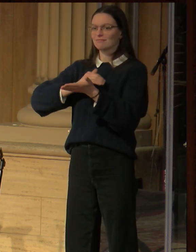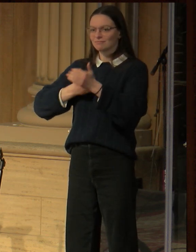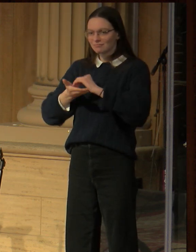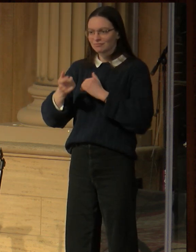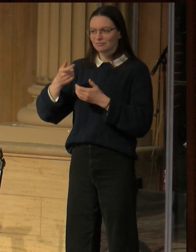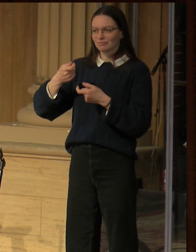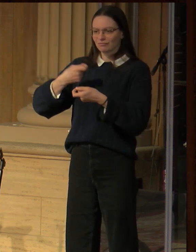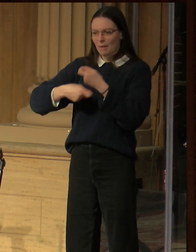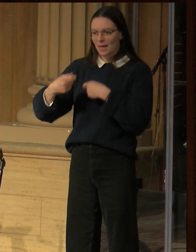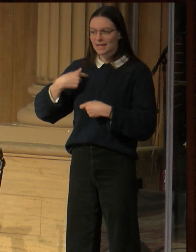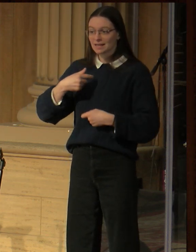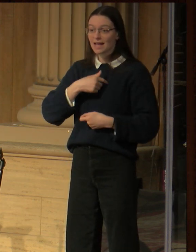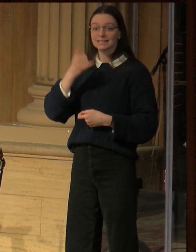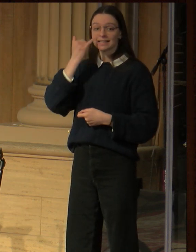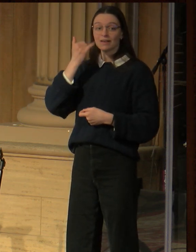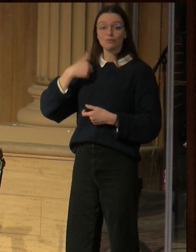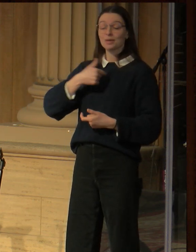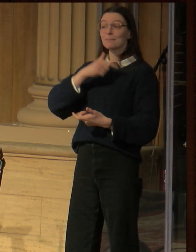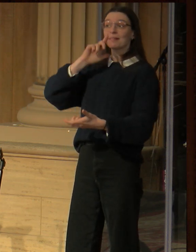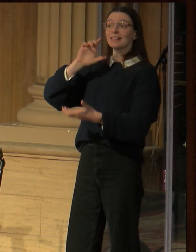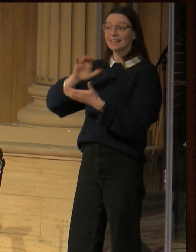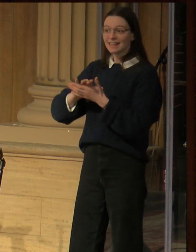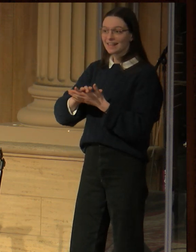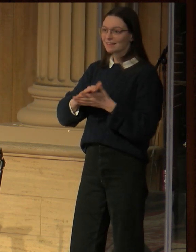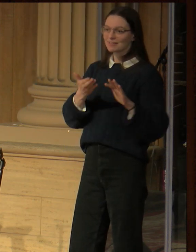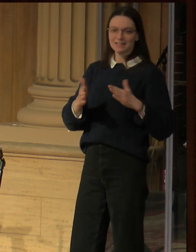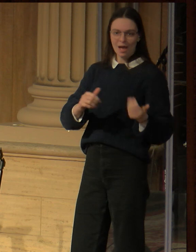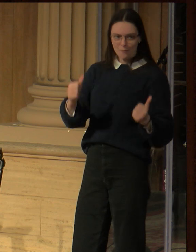not perish but have everlasting life.